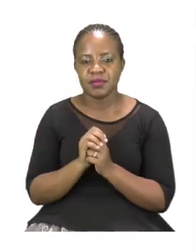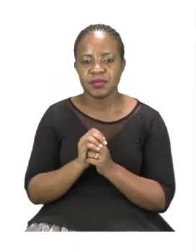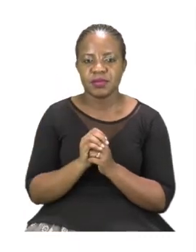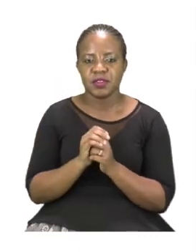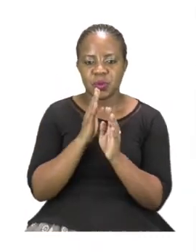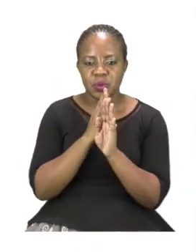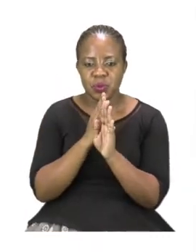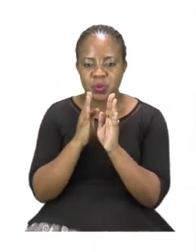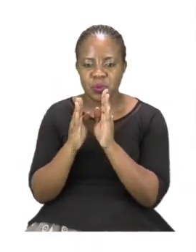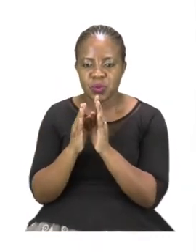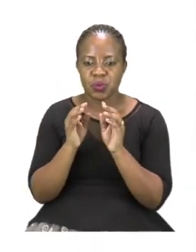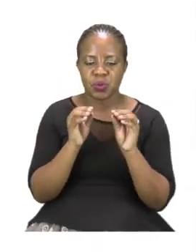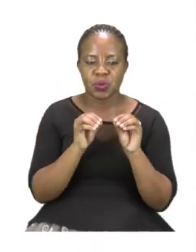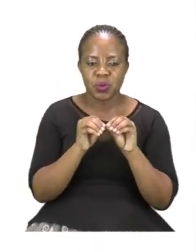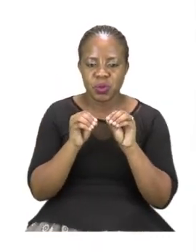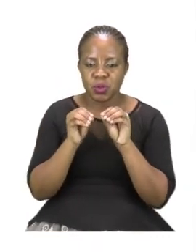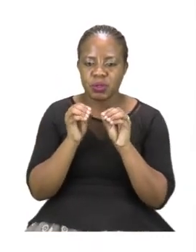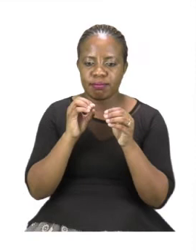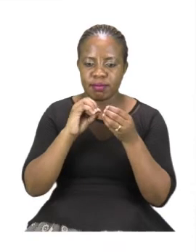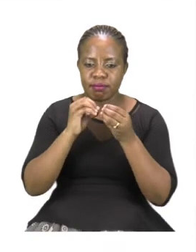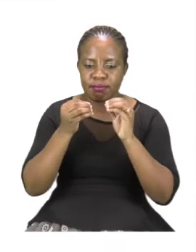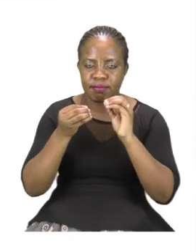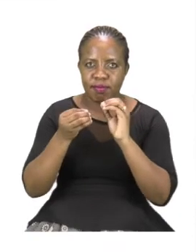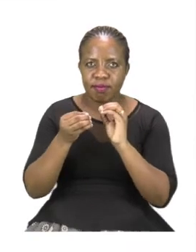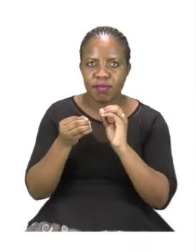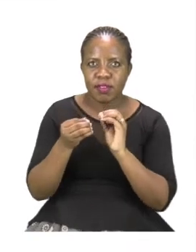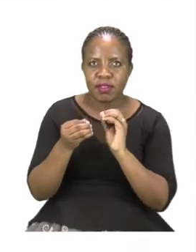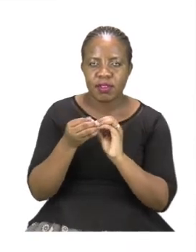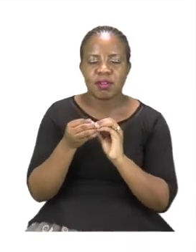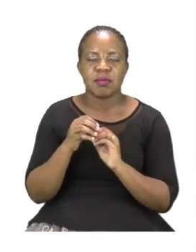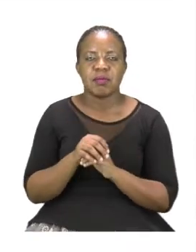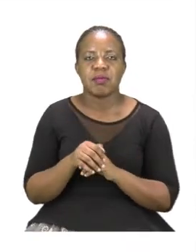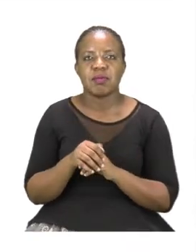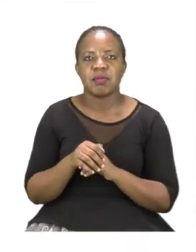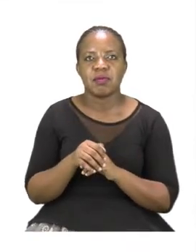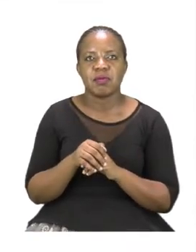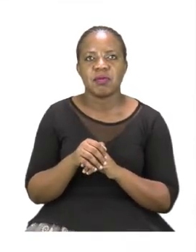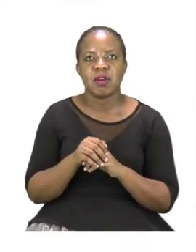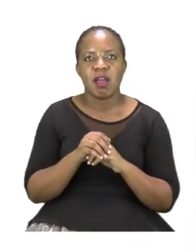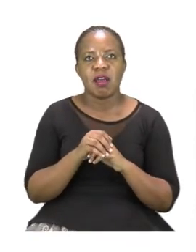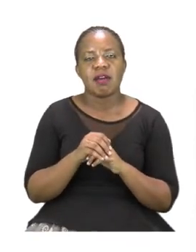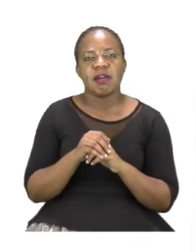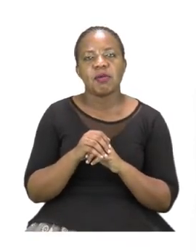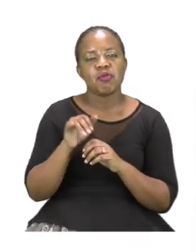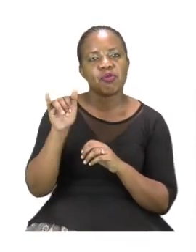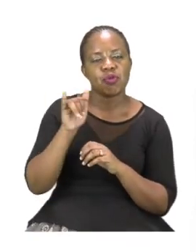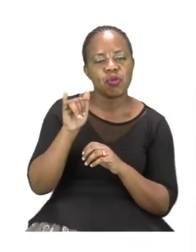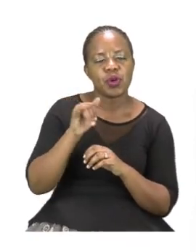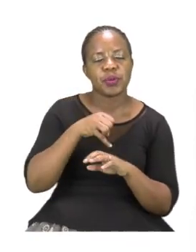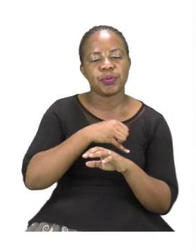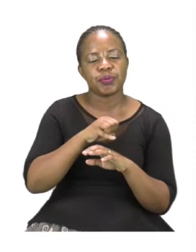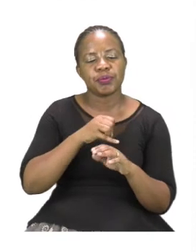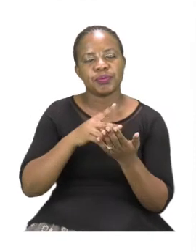are supposed to be and the value that they have. They have given you an example